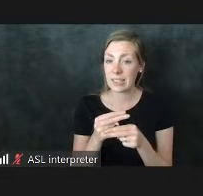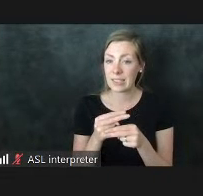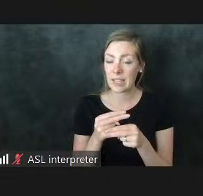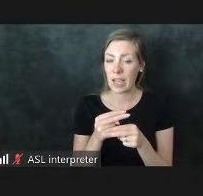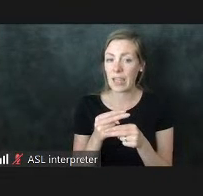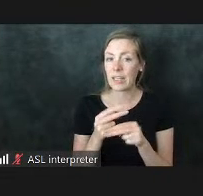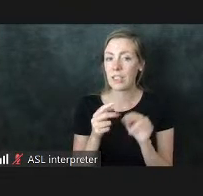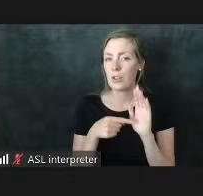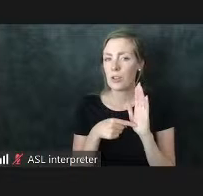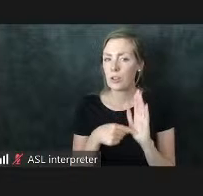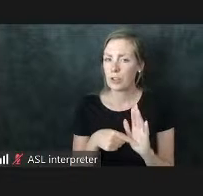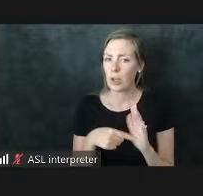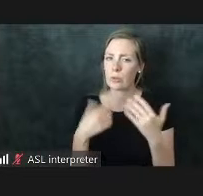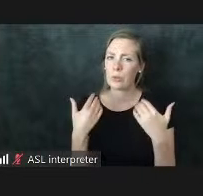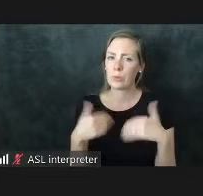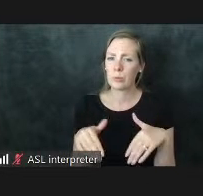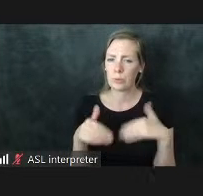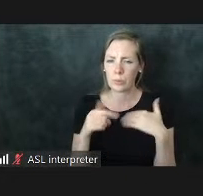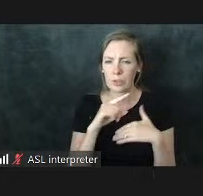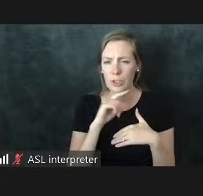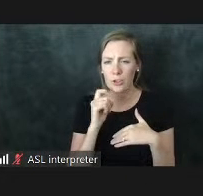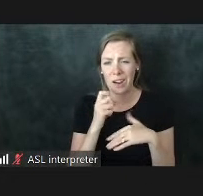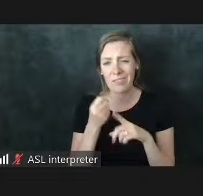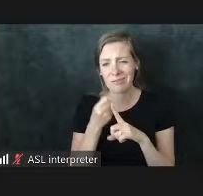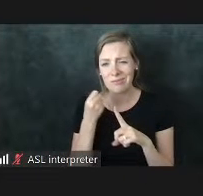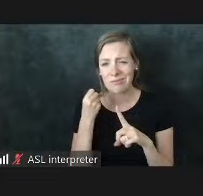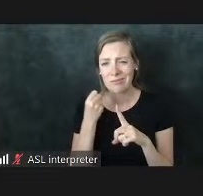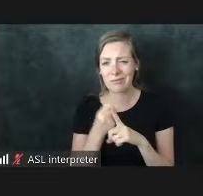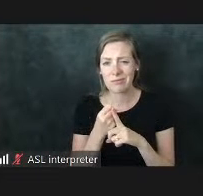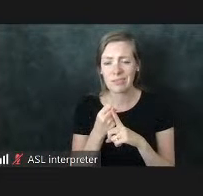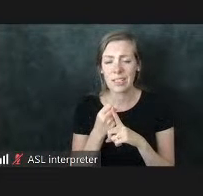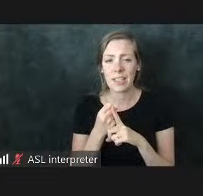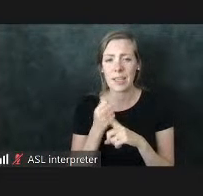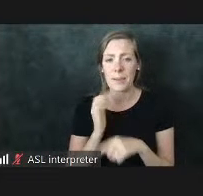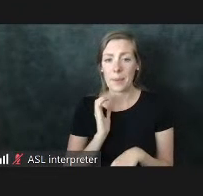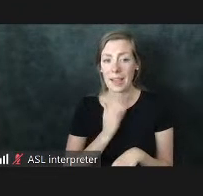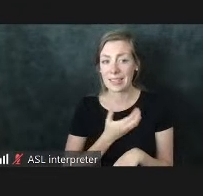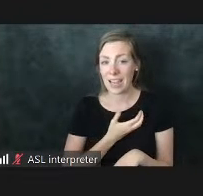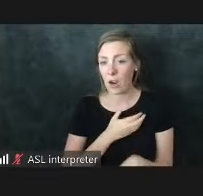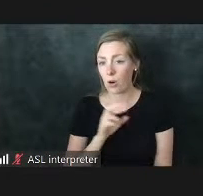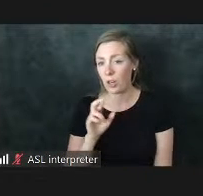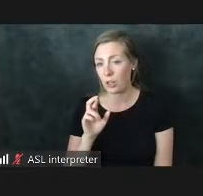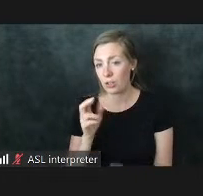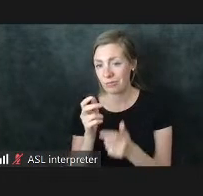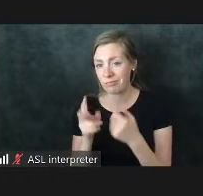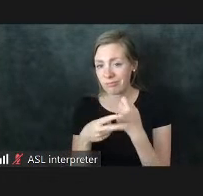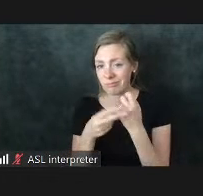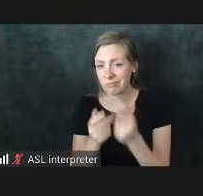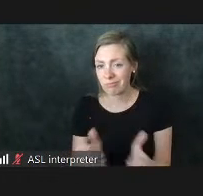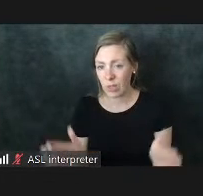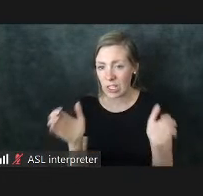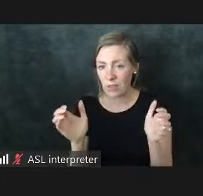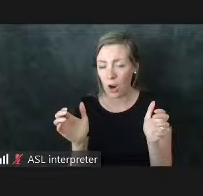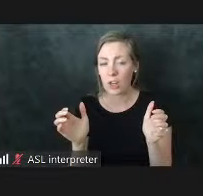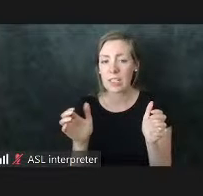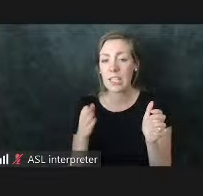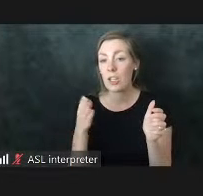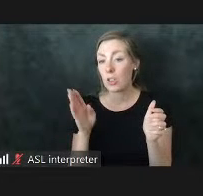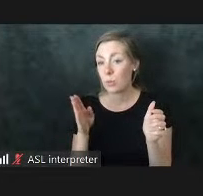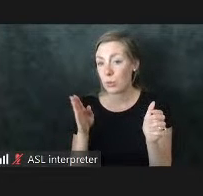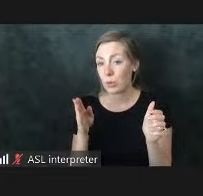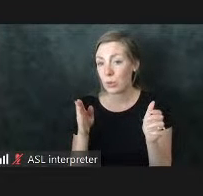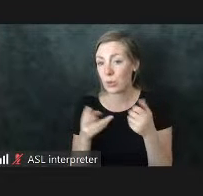just how significant the drought has impacted our reservoirs. That blue line again is observed